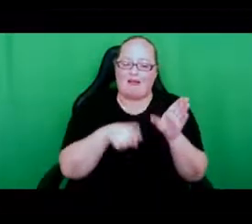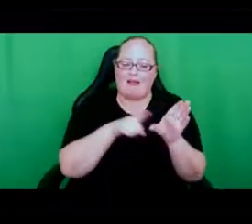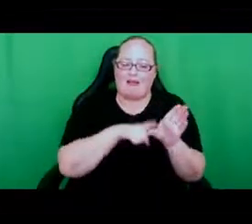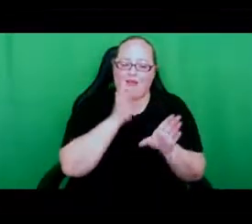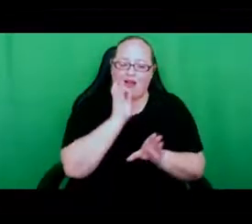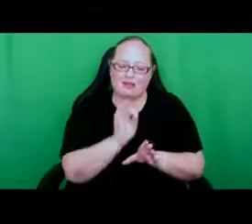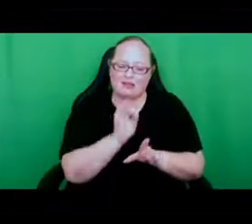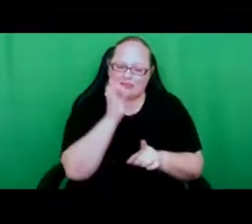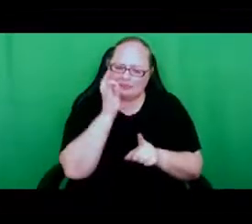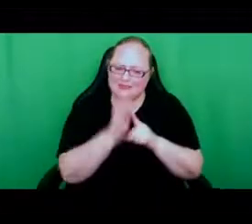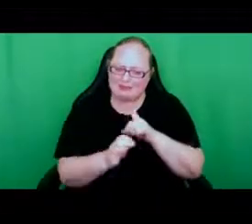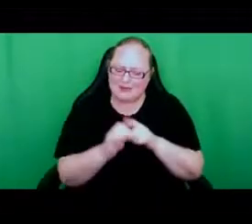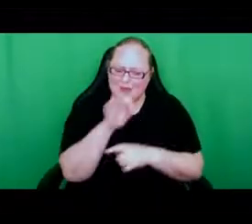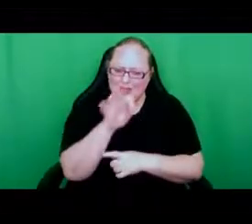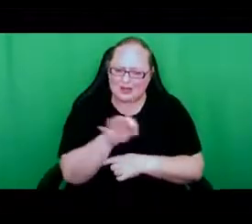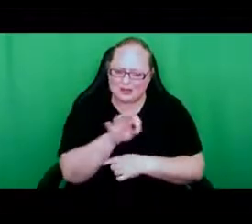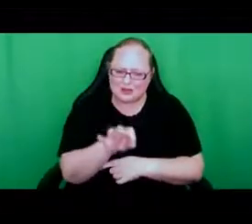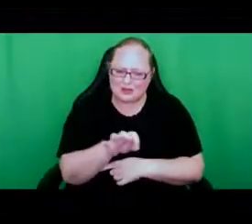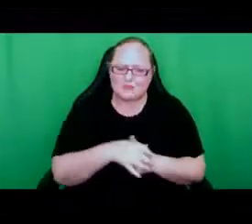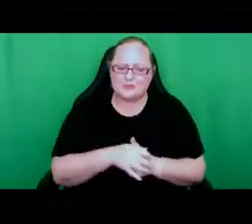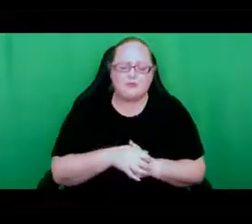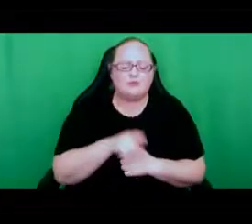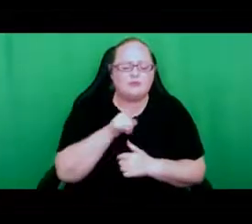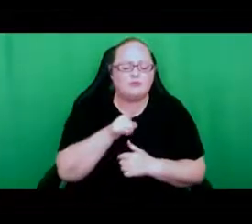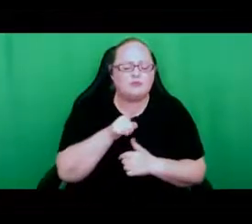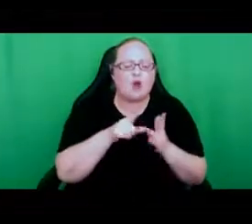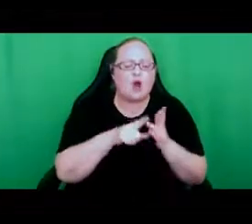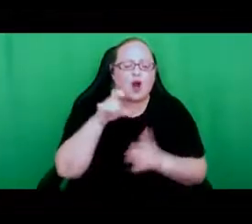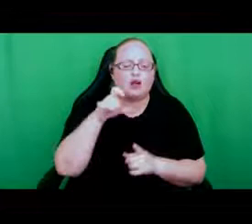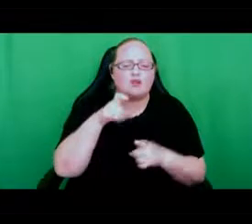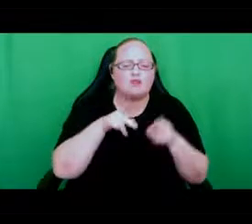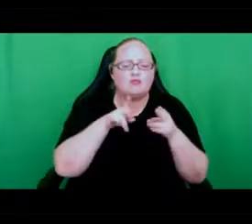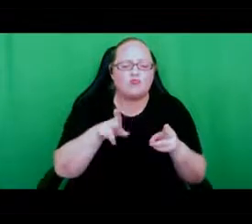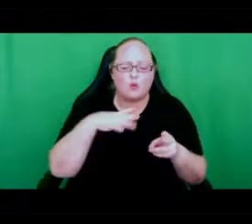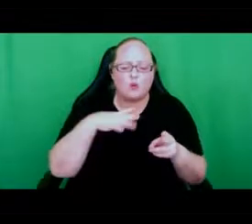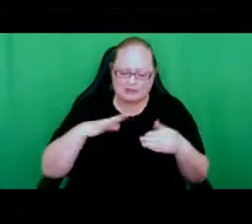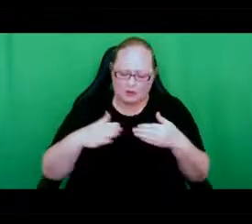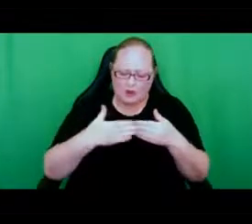Why is it that we needed to close Ockenden Road?